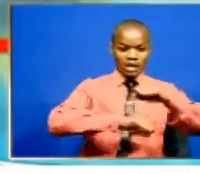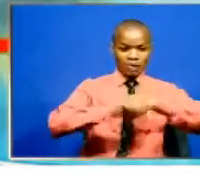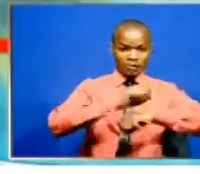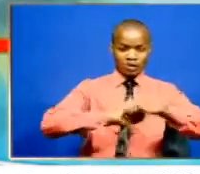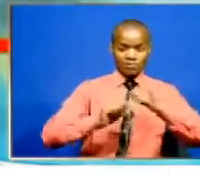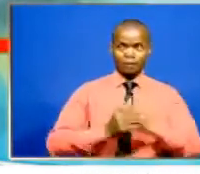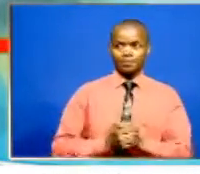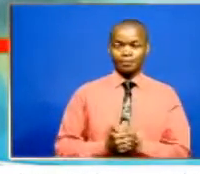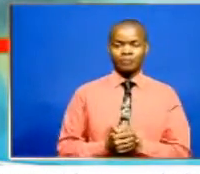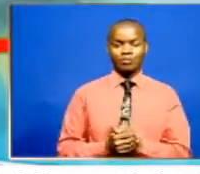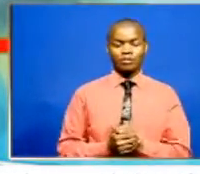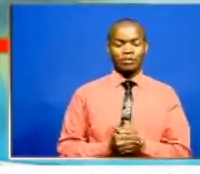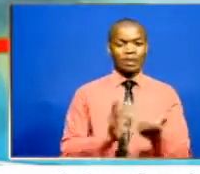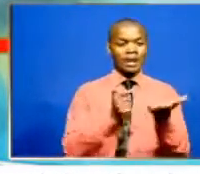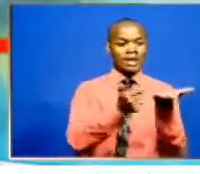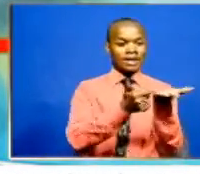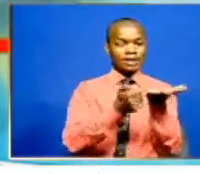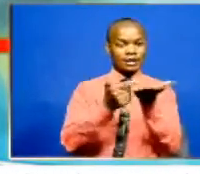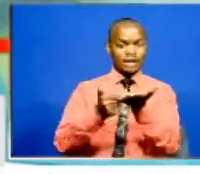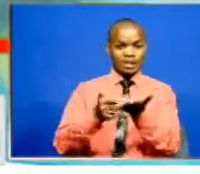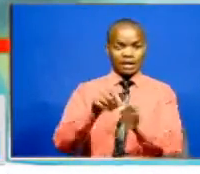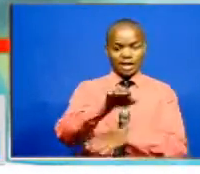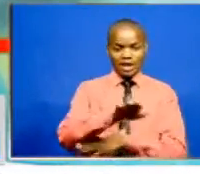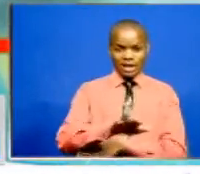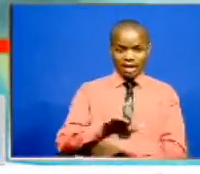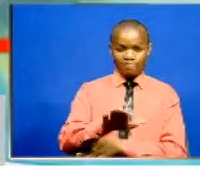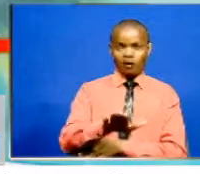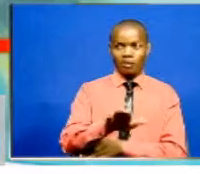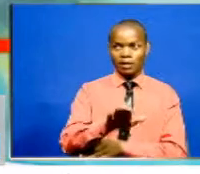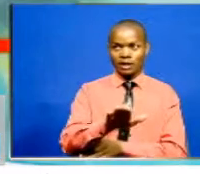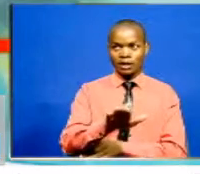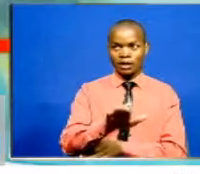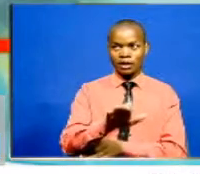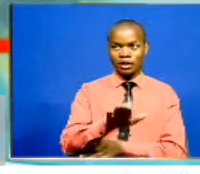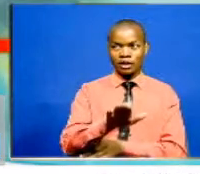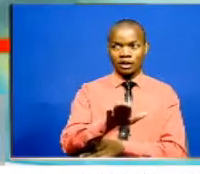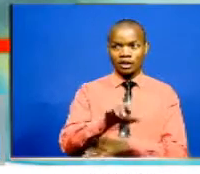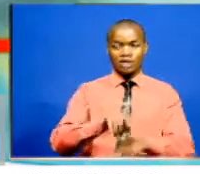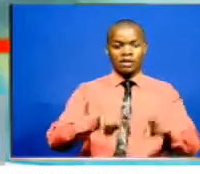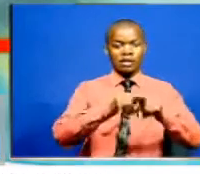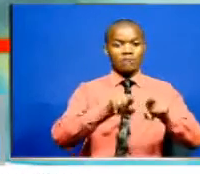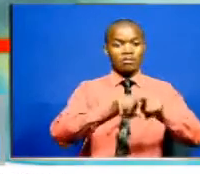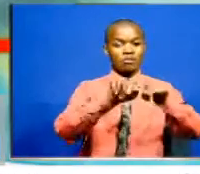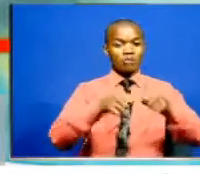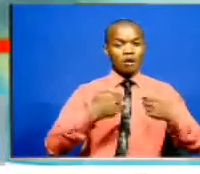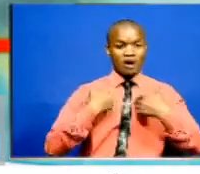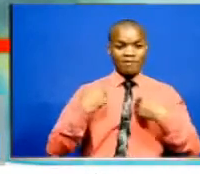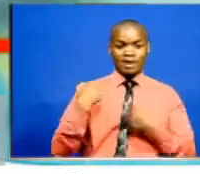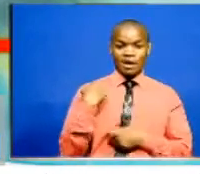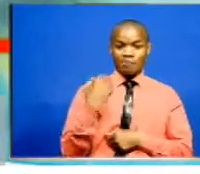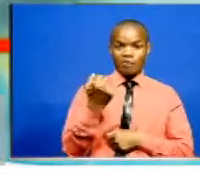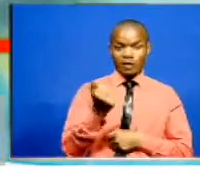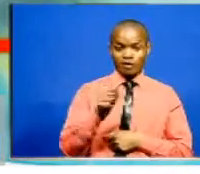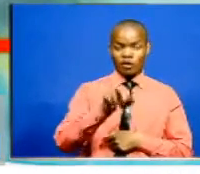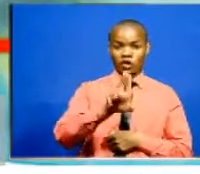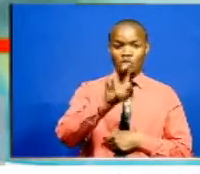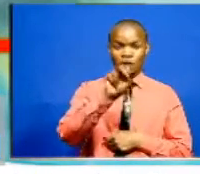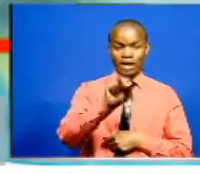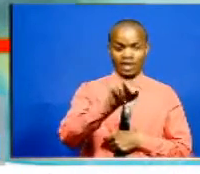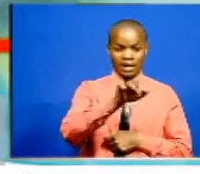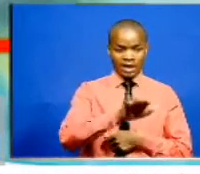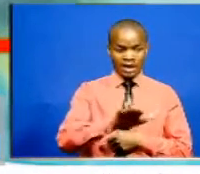to our discussion, we are discussing matters environment, and we'll be having the 5th United Nations Environment